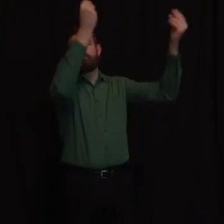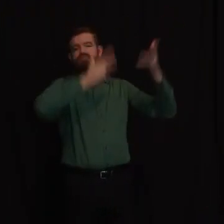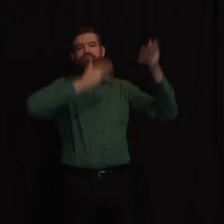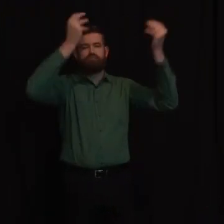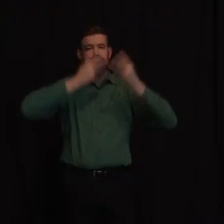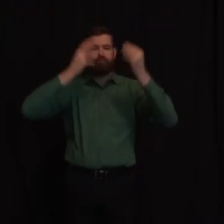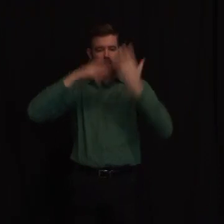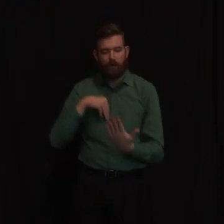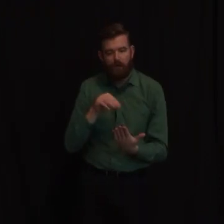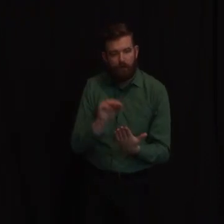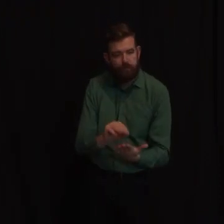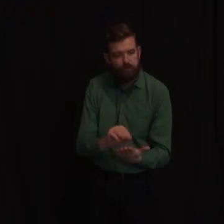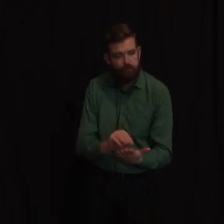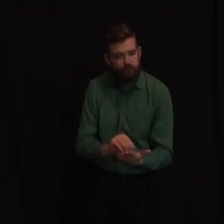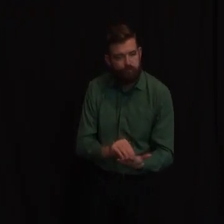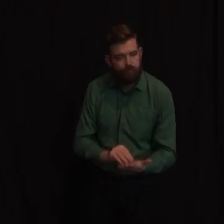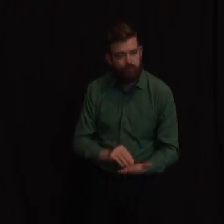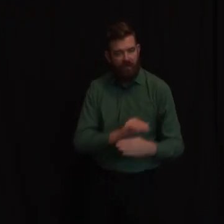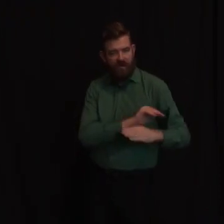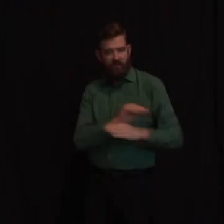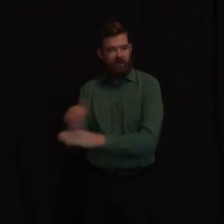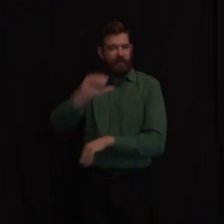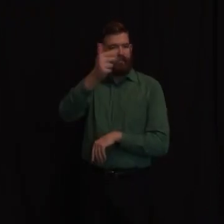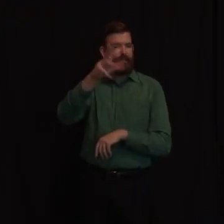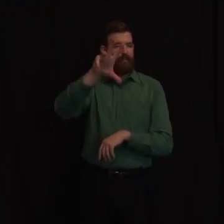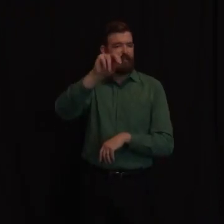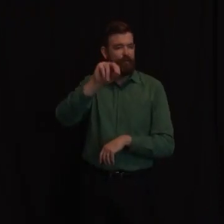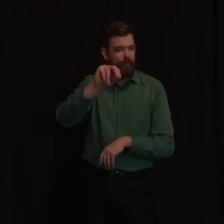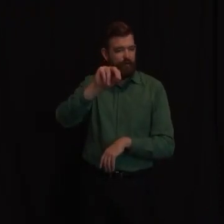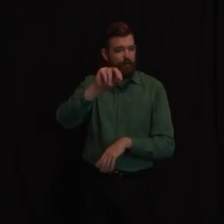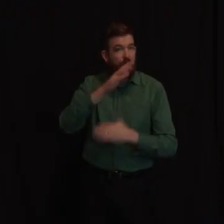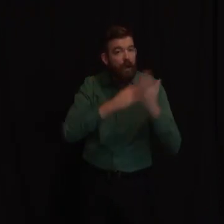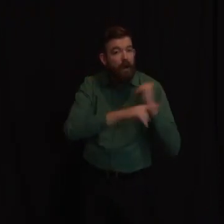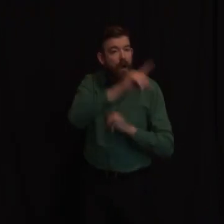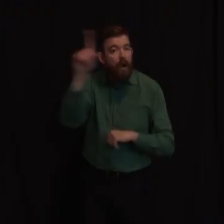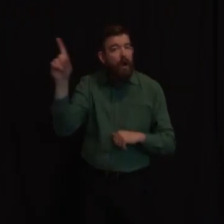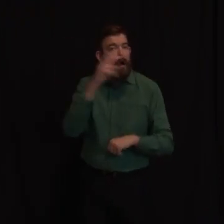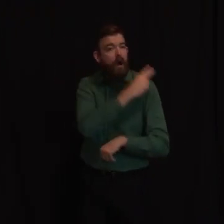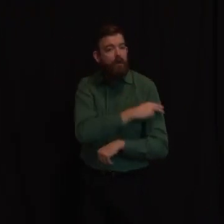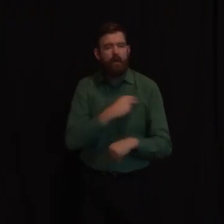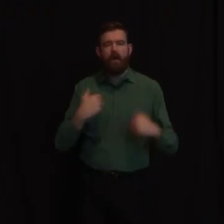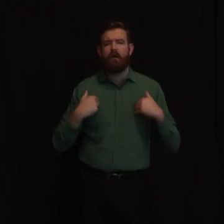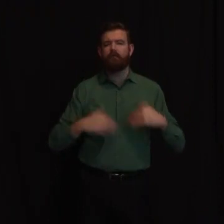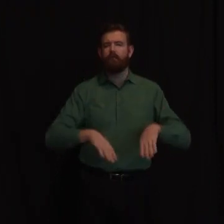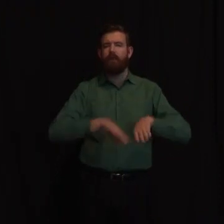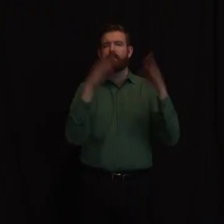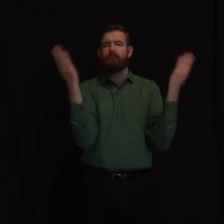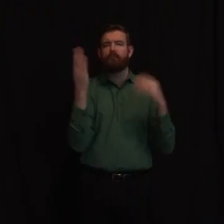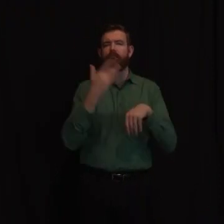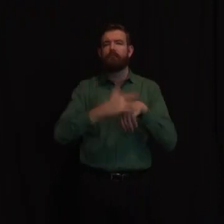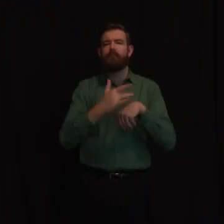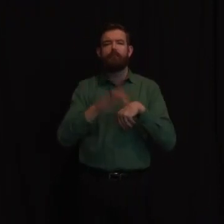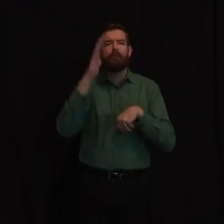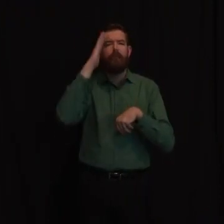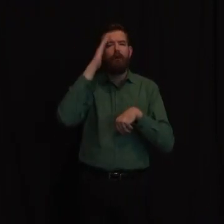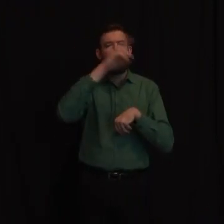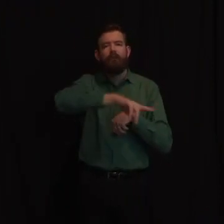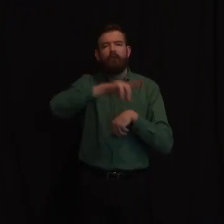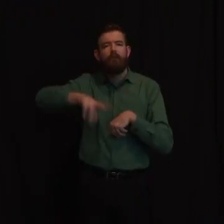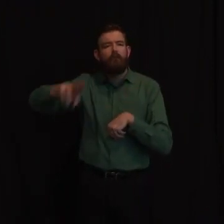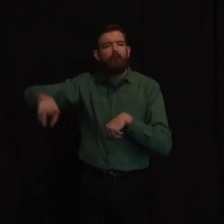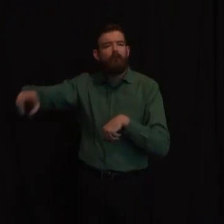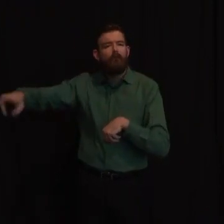are seeing open beds in some of our hospitals because